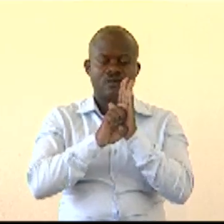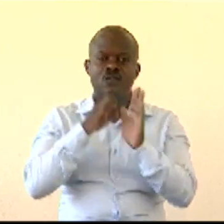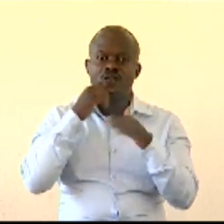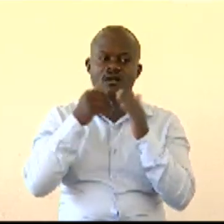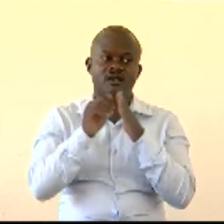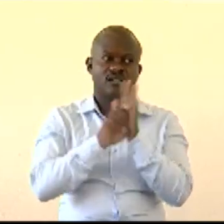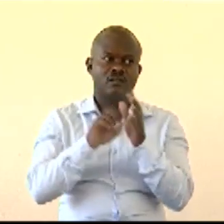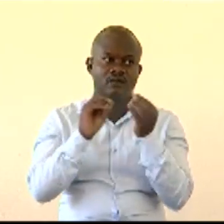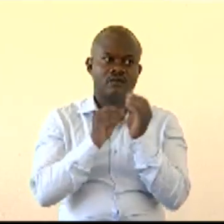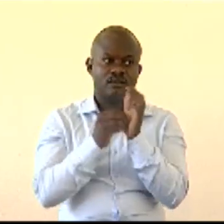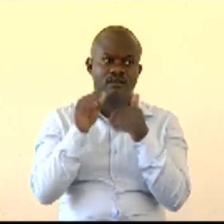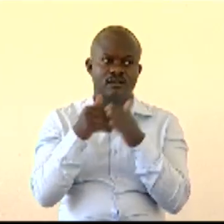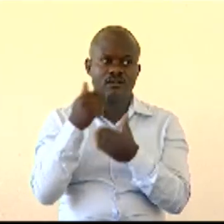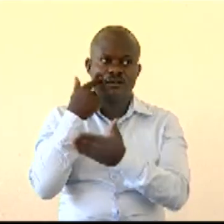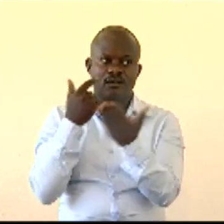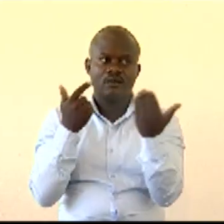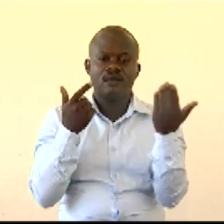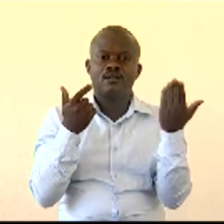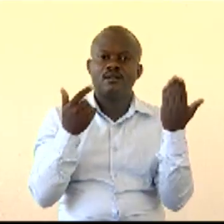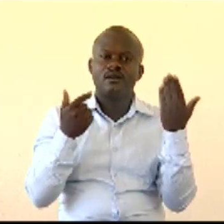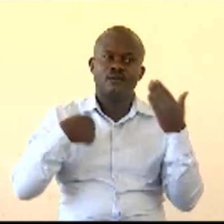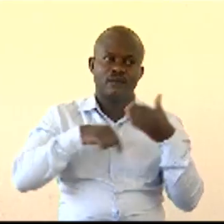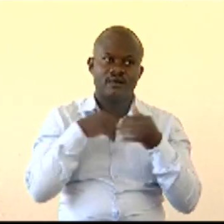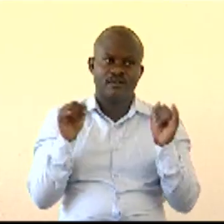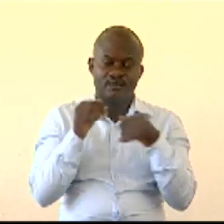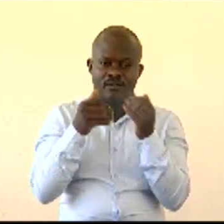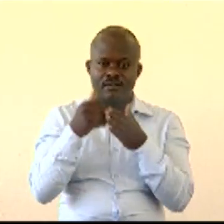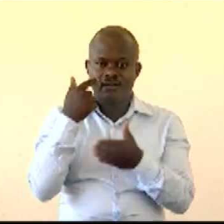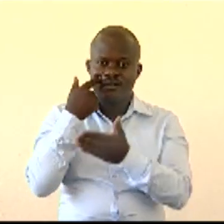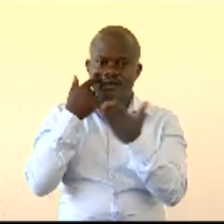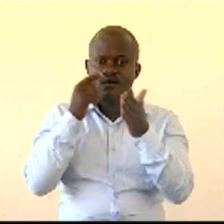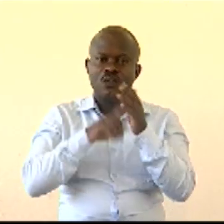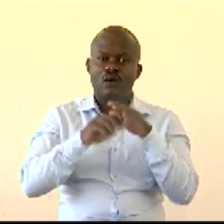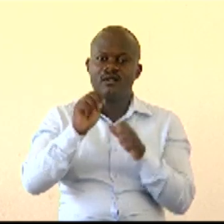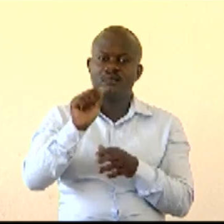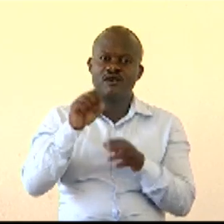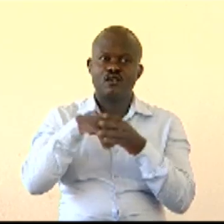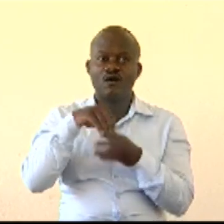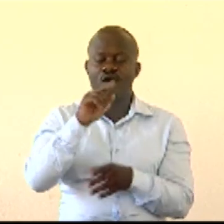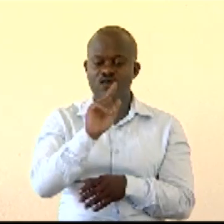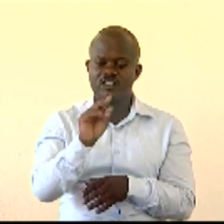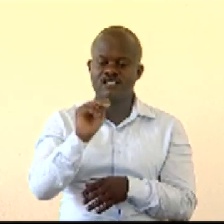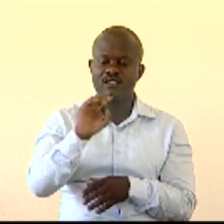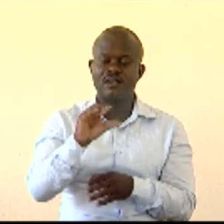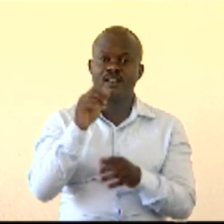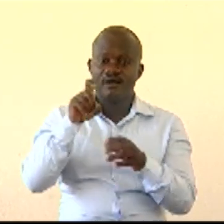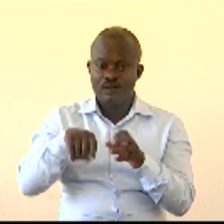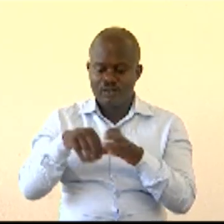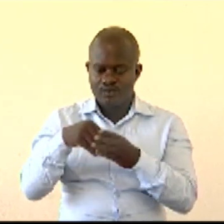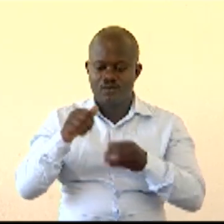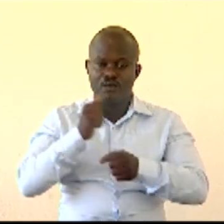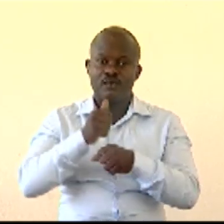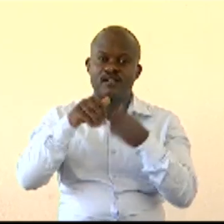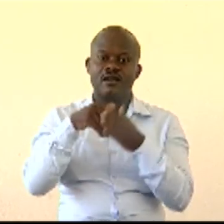number 2 that you are going to try. What mass of zinc is required to produce